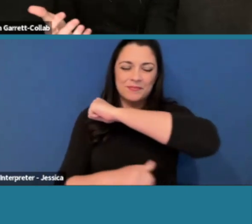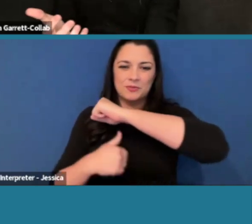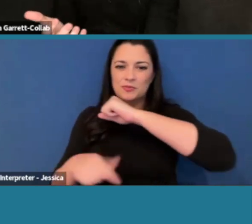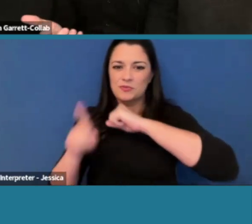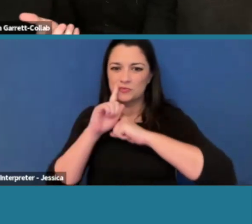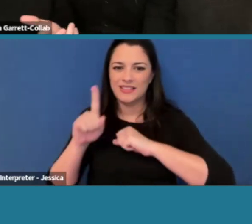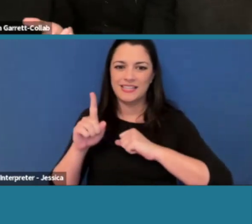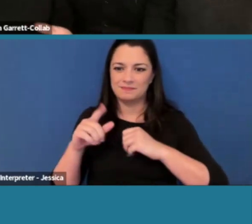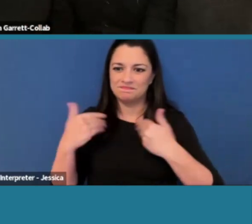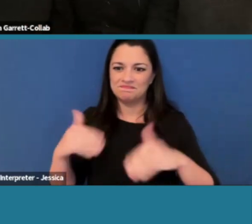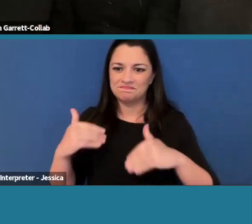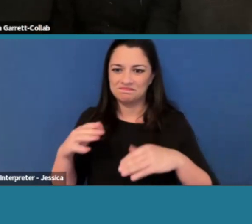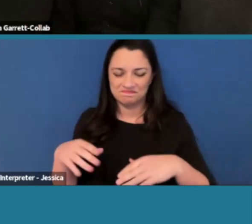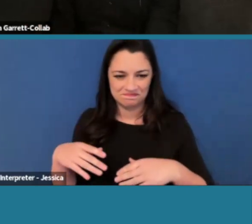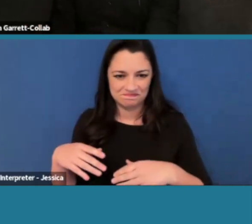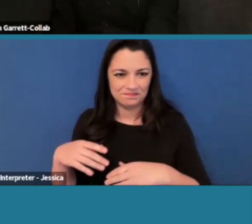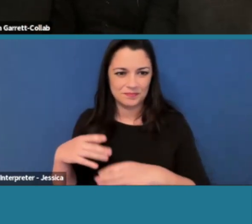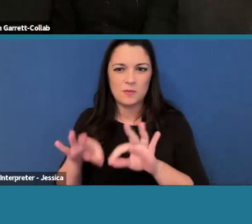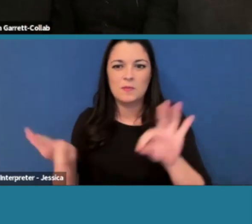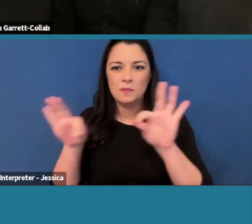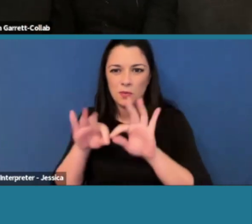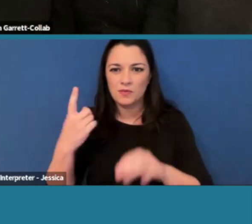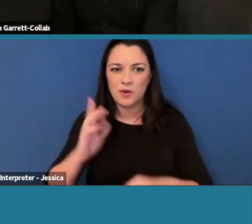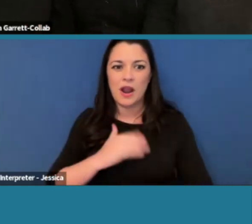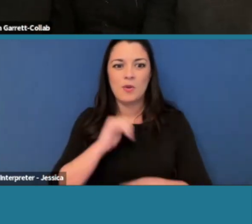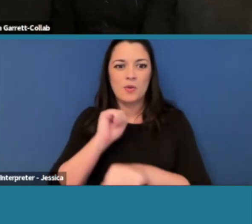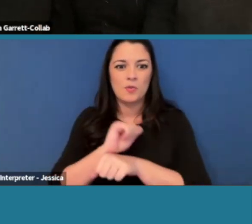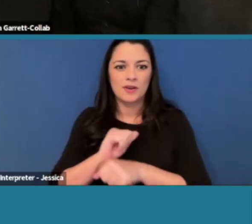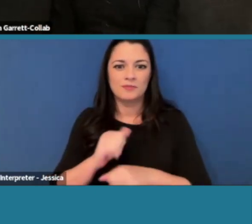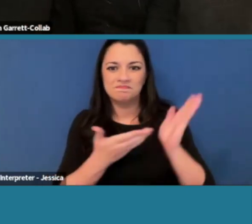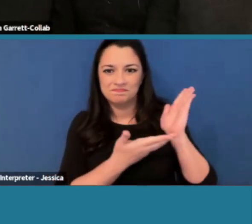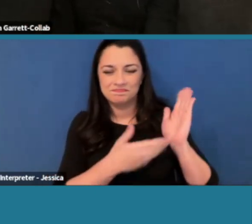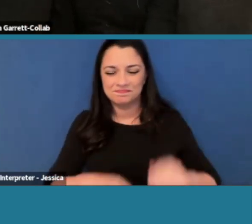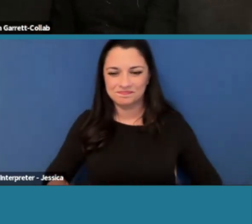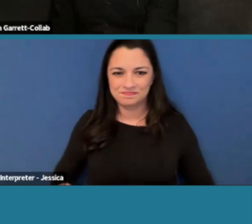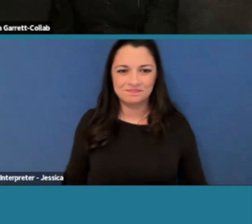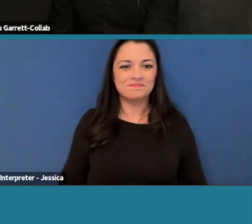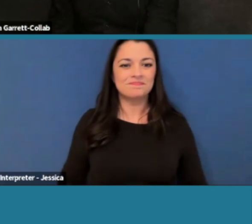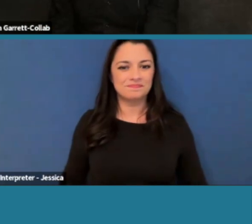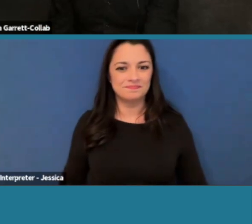which we will talk about on the next slide here. The first being,